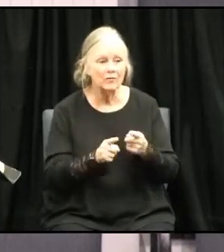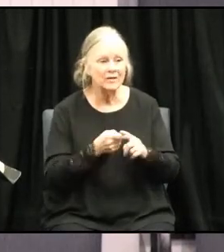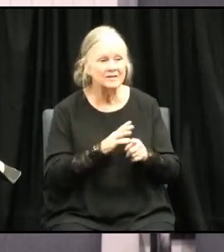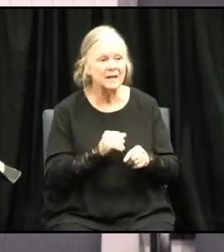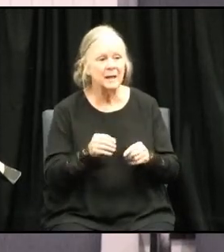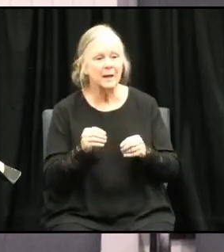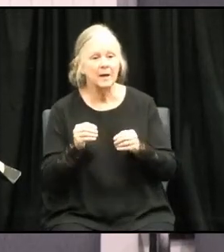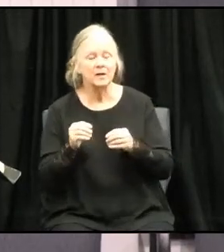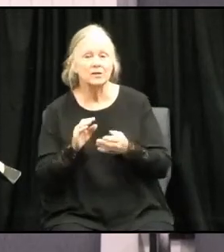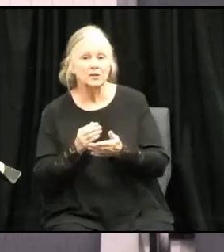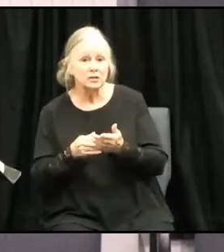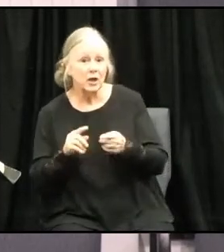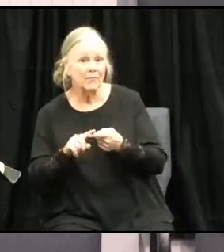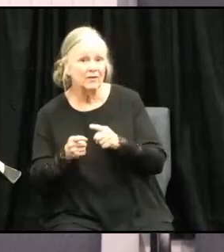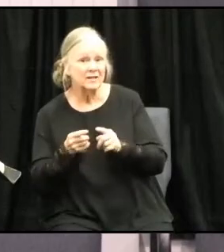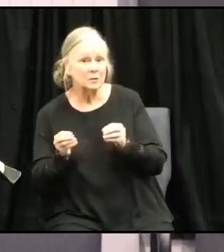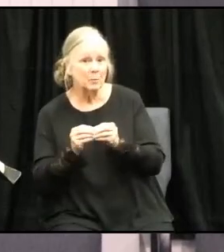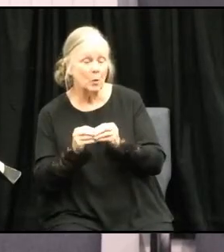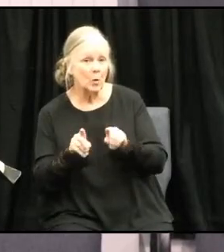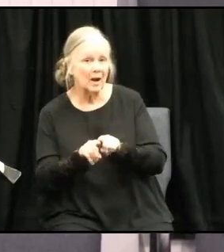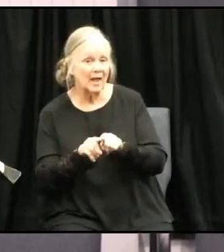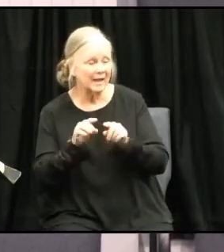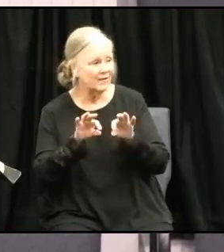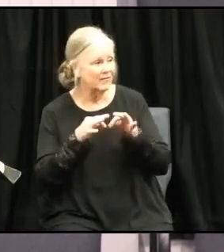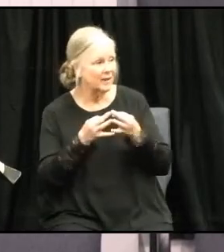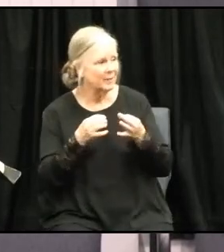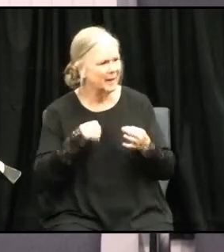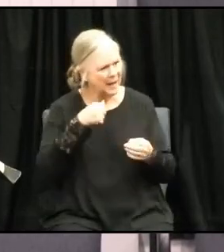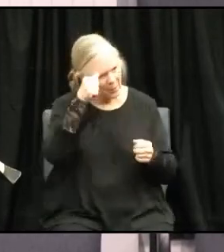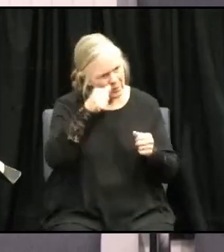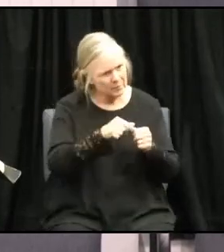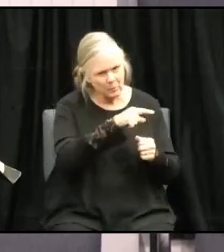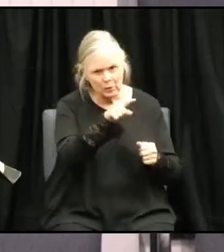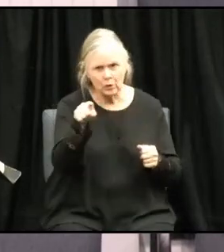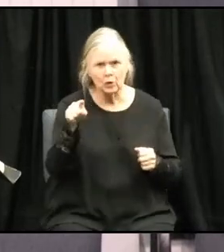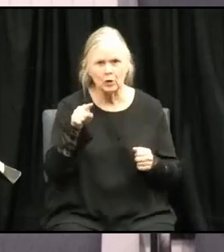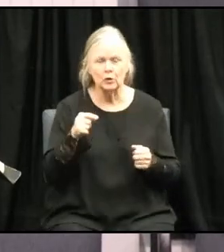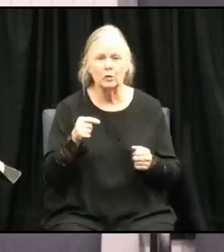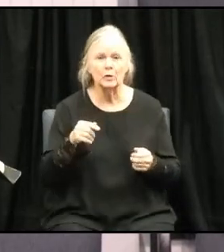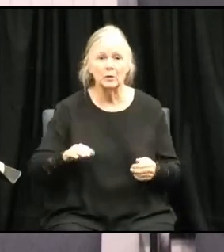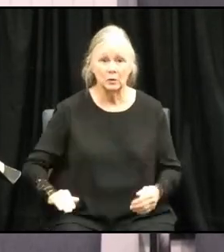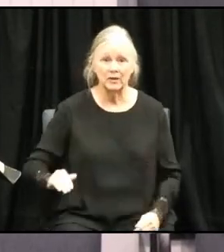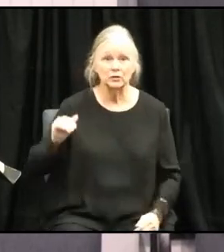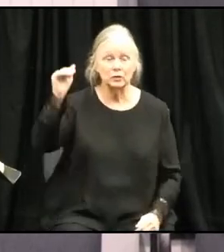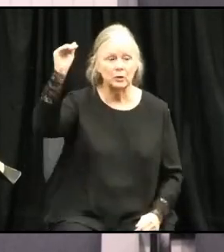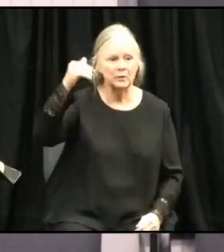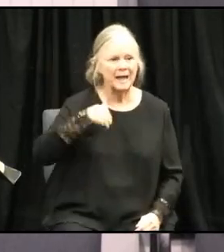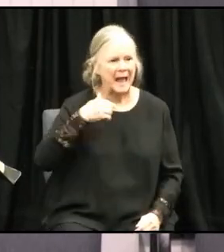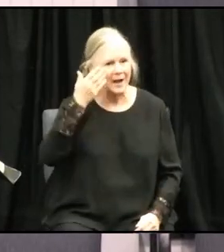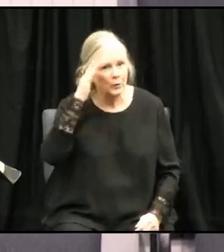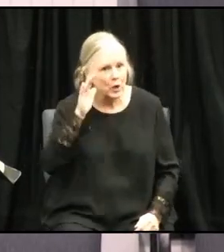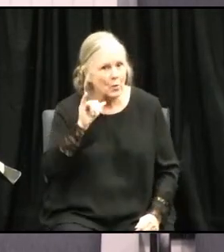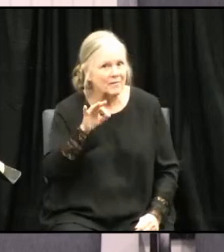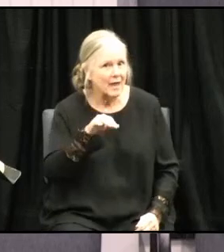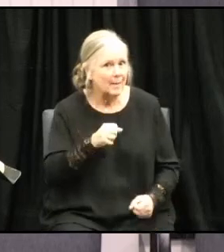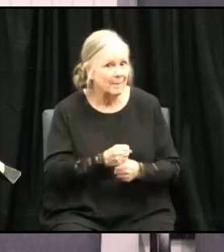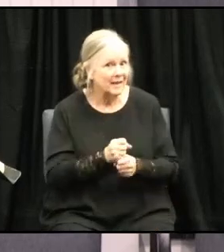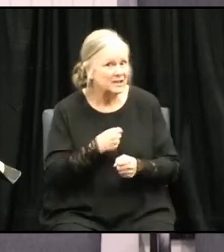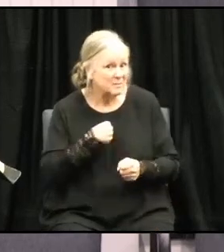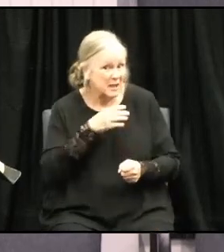like family. And I remember a lot of you growing up, and I don't know if that makes me old or if it makes you old,